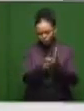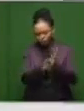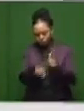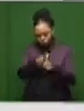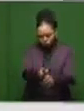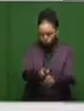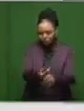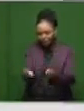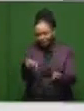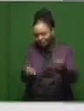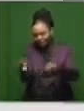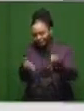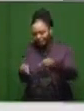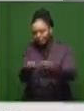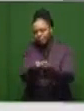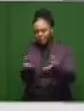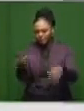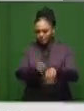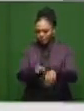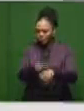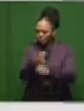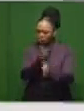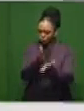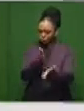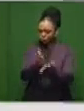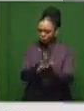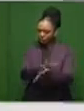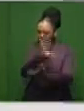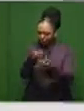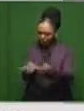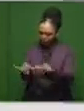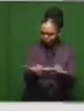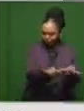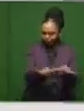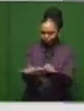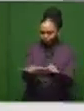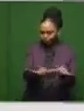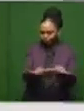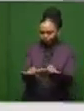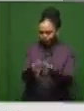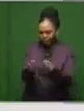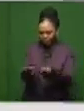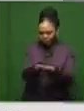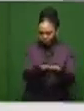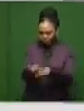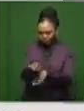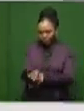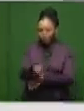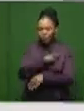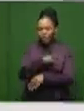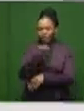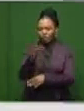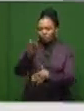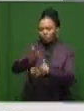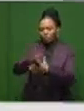not only once but many times and you actually show the stability of if you're working with them the genetic